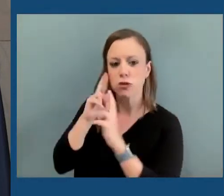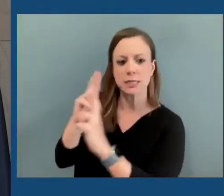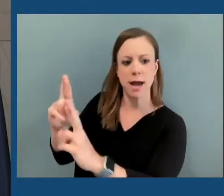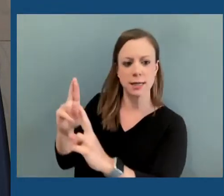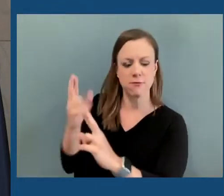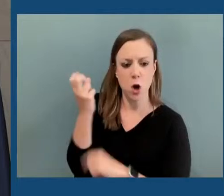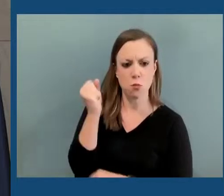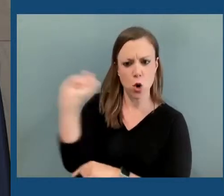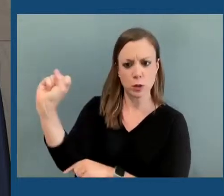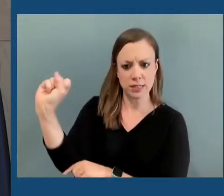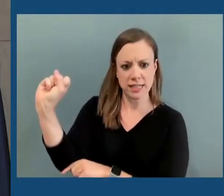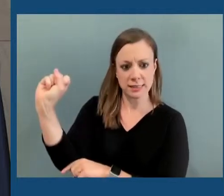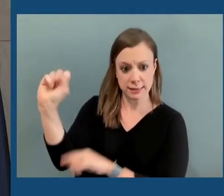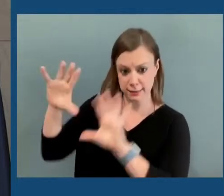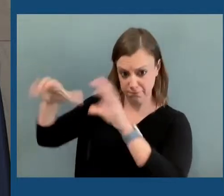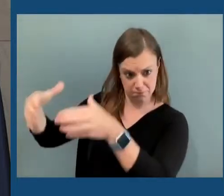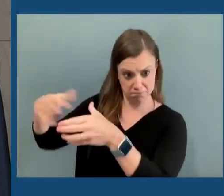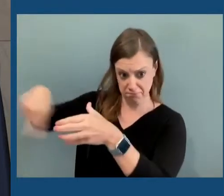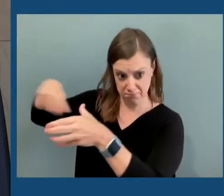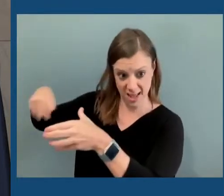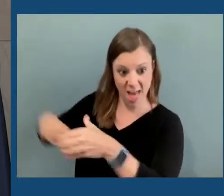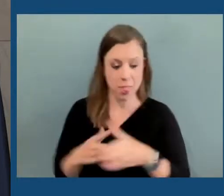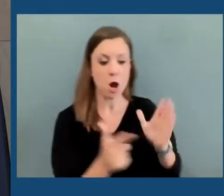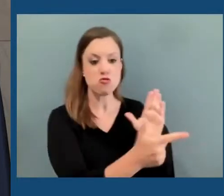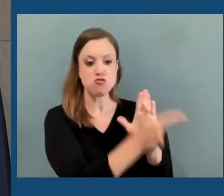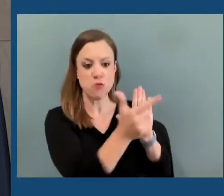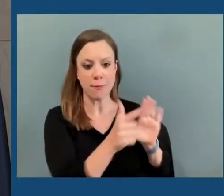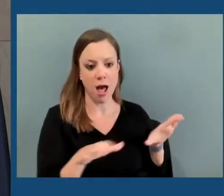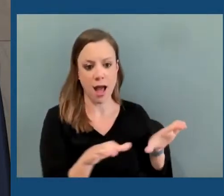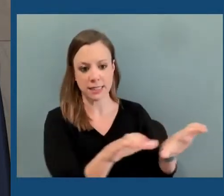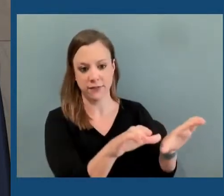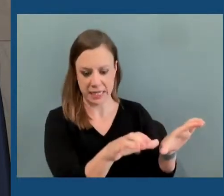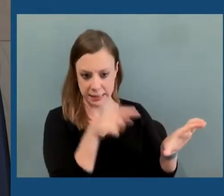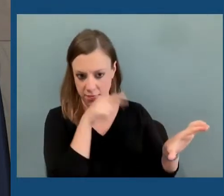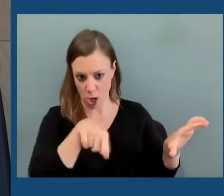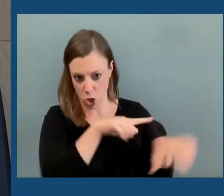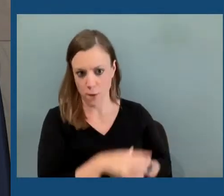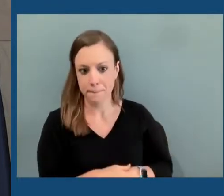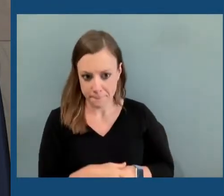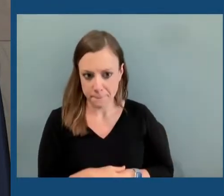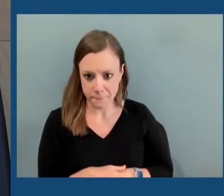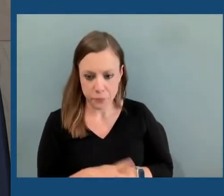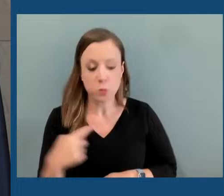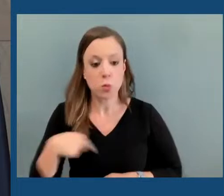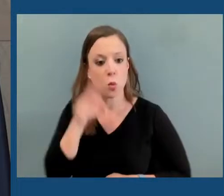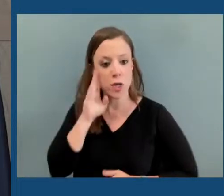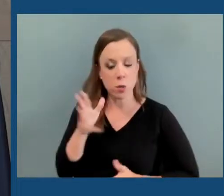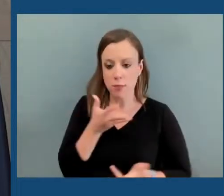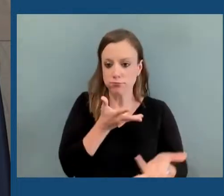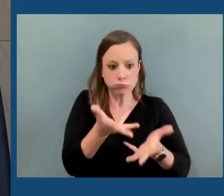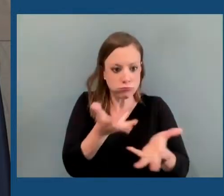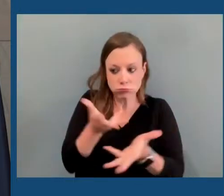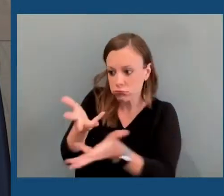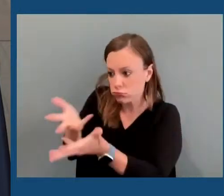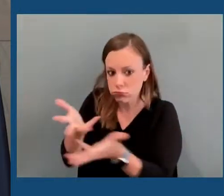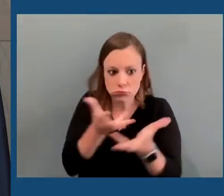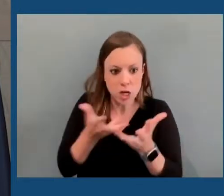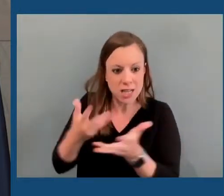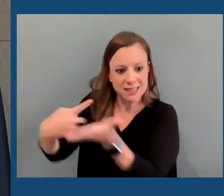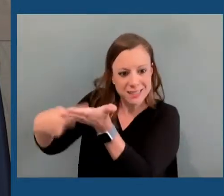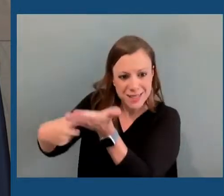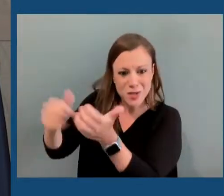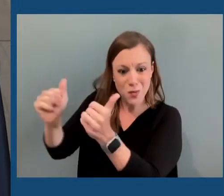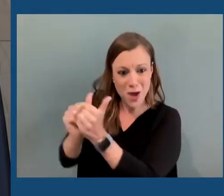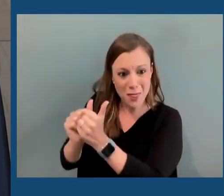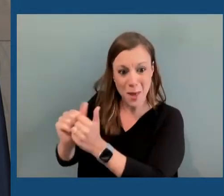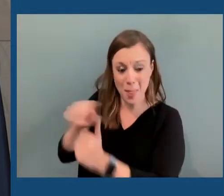activity over here. And we will work with people engaged in this, the mayor, the police, the district attorneys, but also